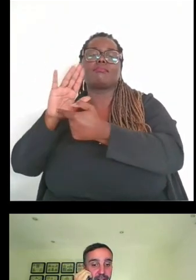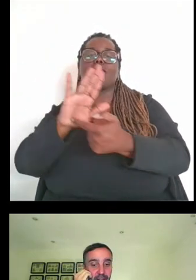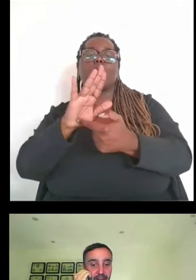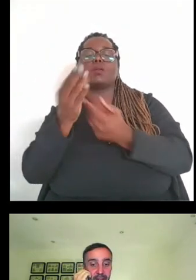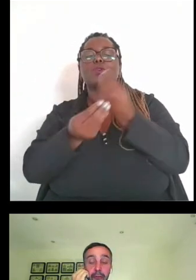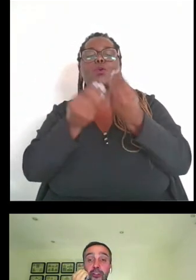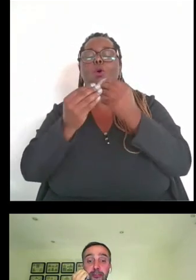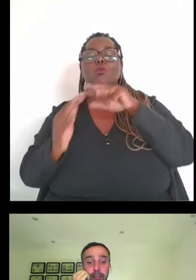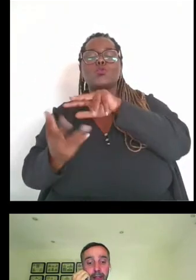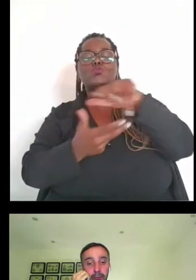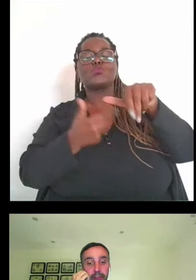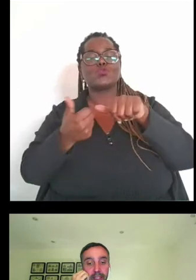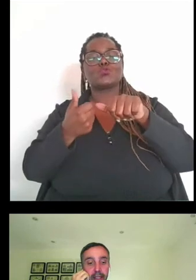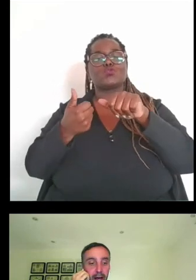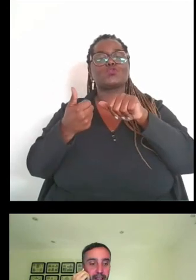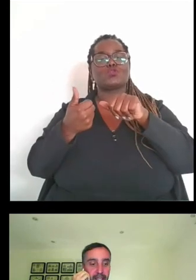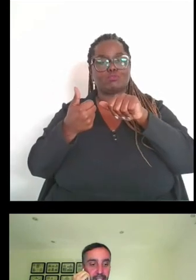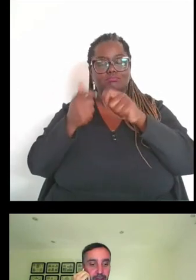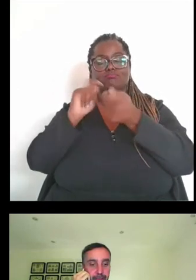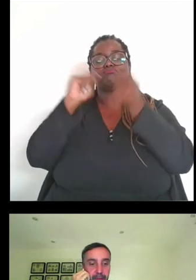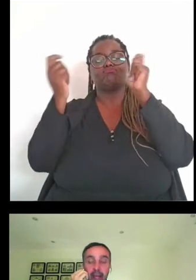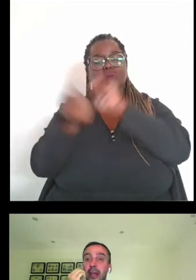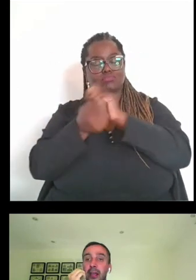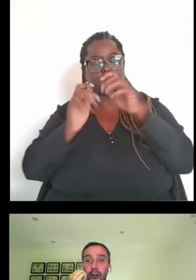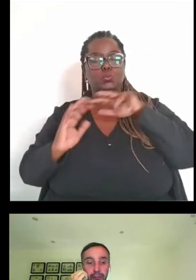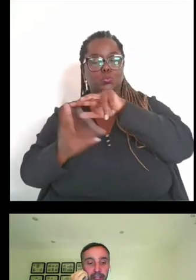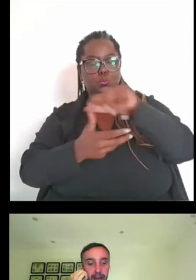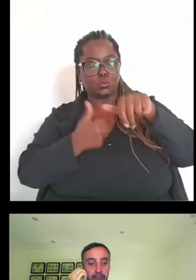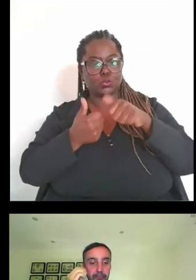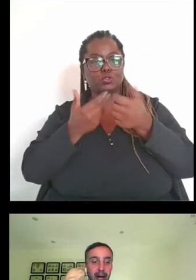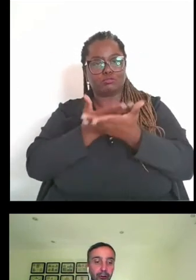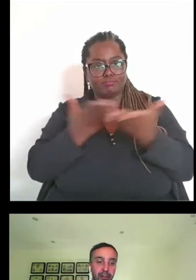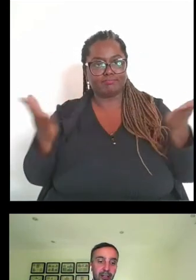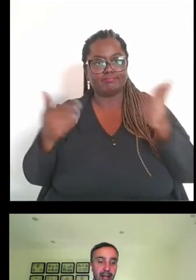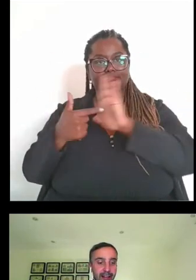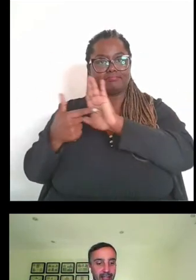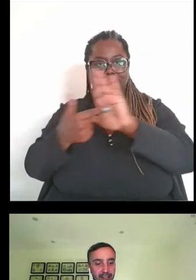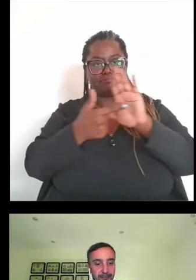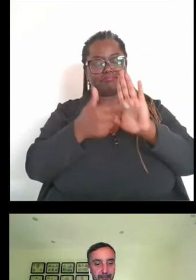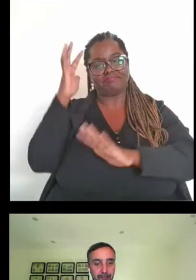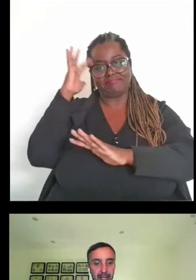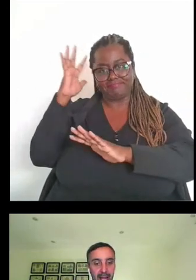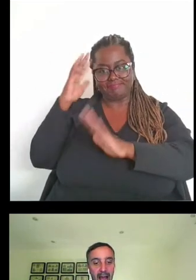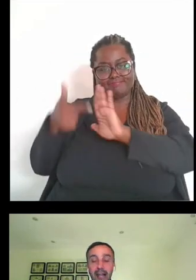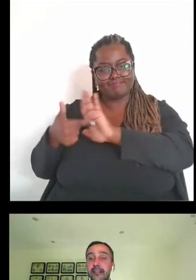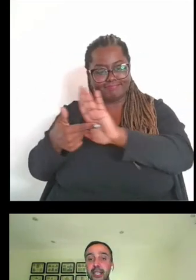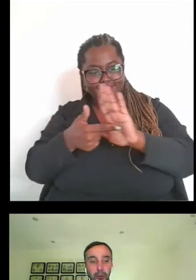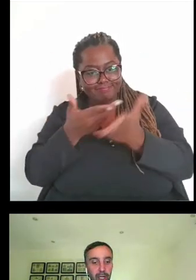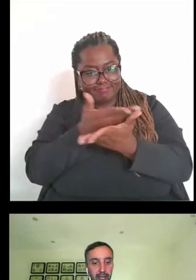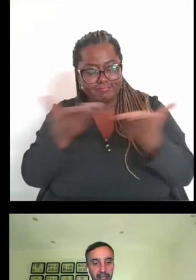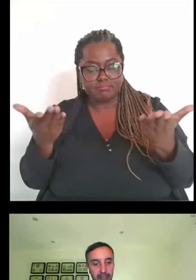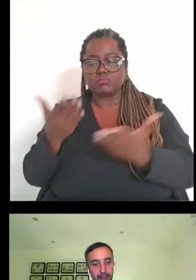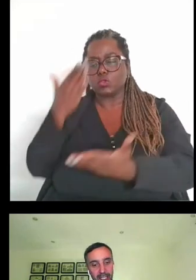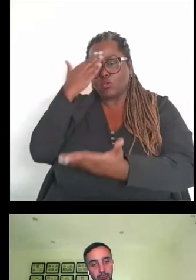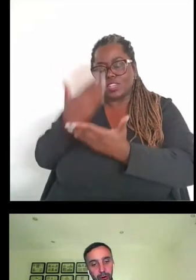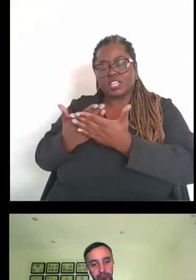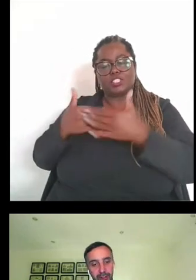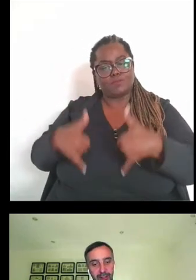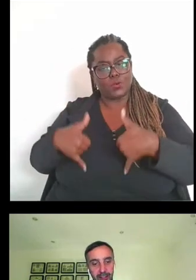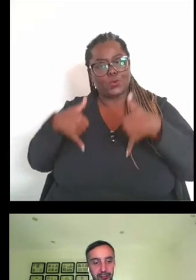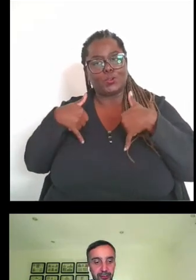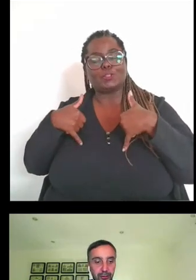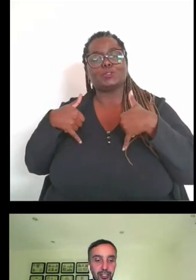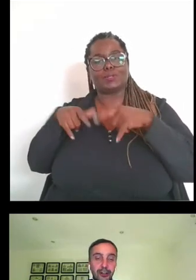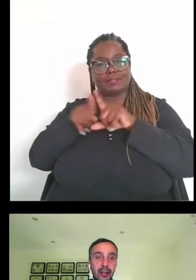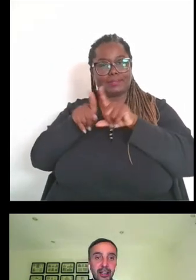making their presence visible within architecture confident proud and sexy I think we need much